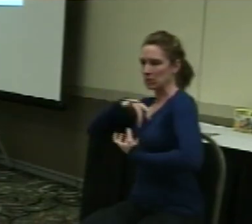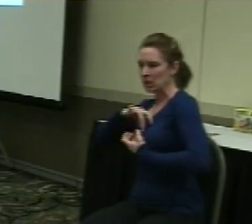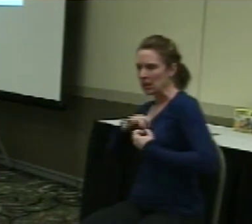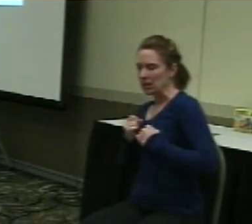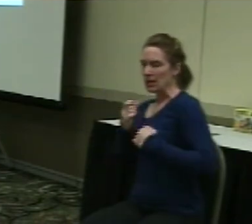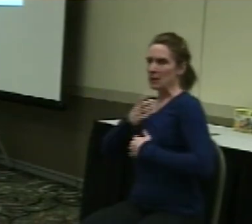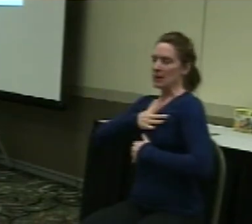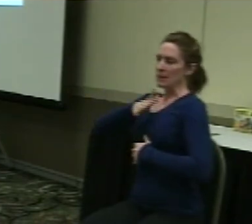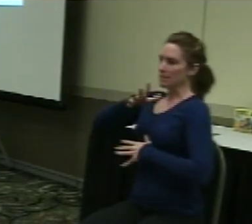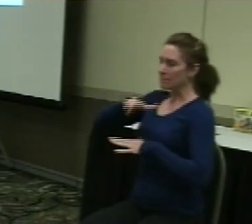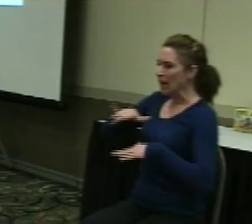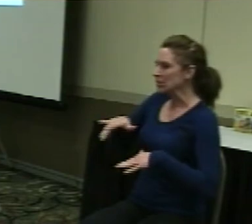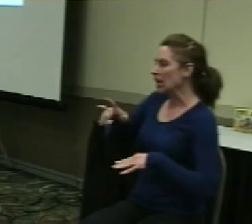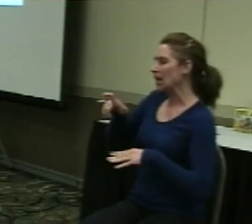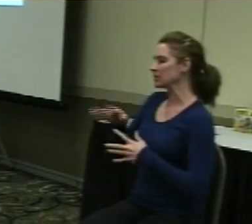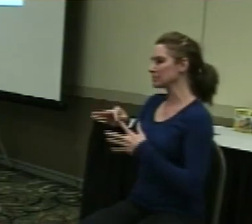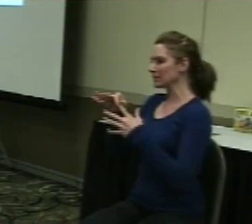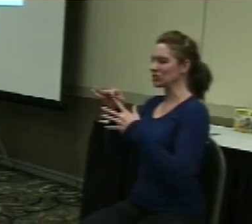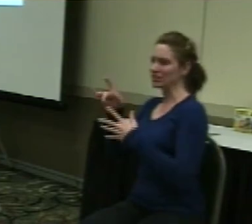And they're not ready.